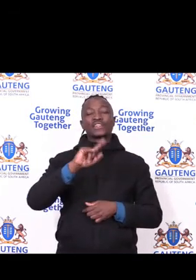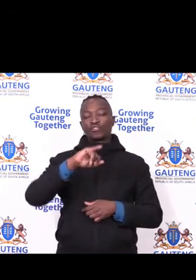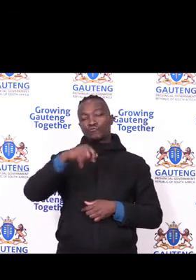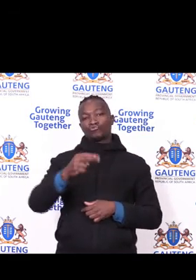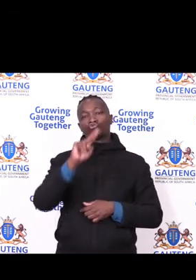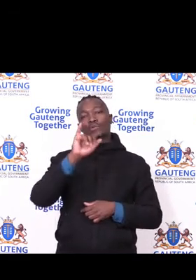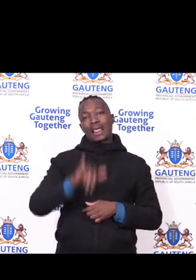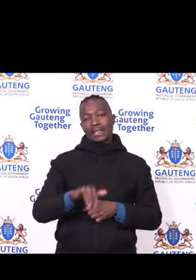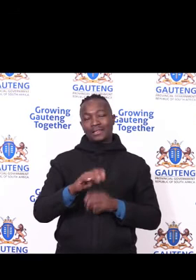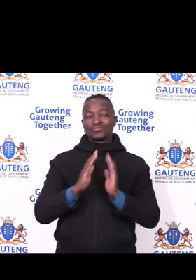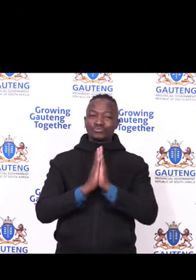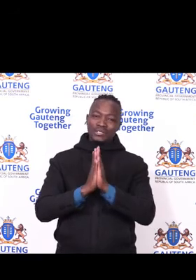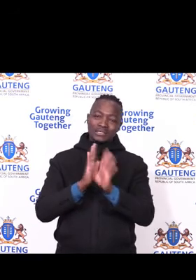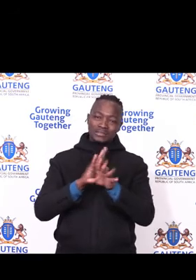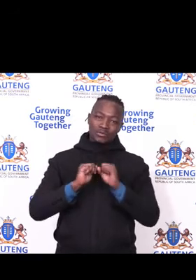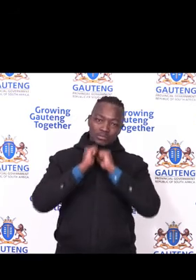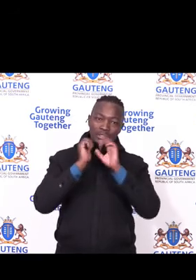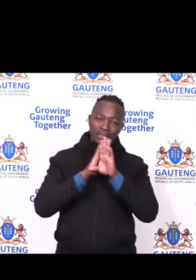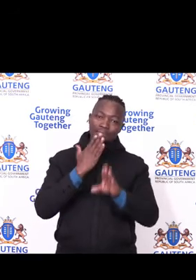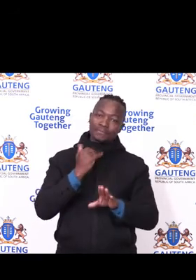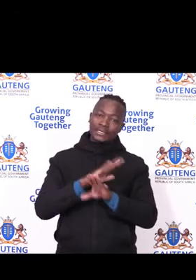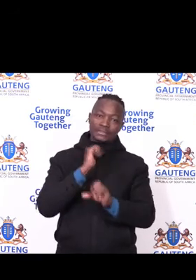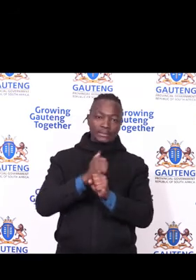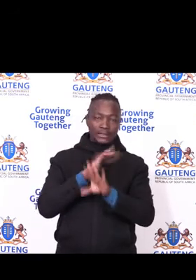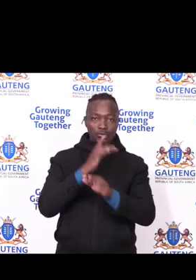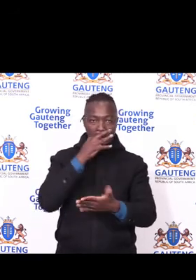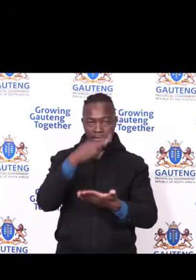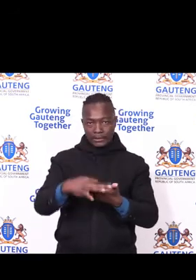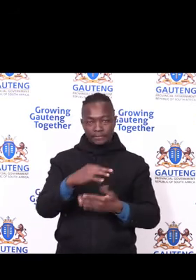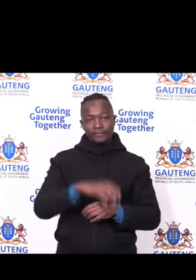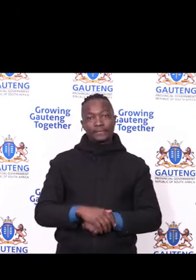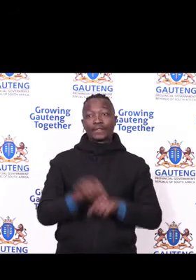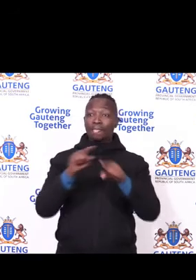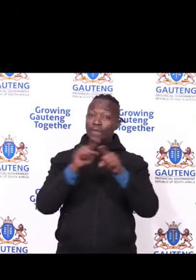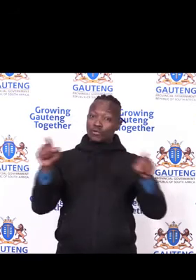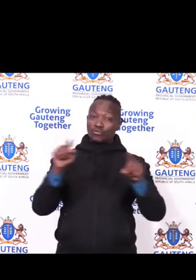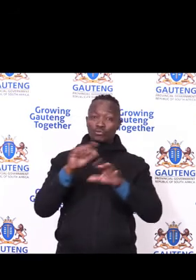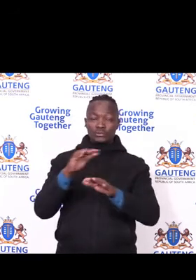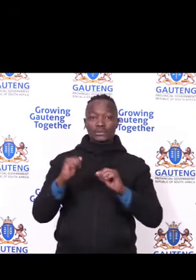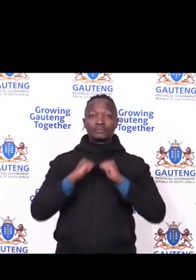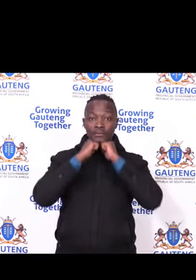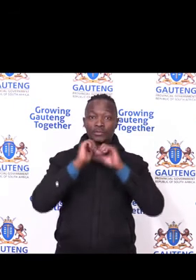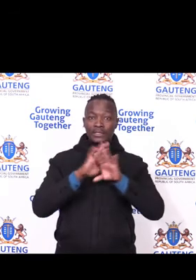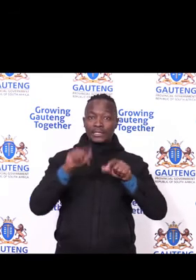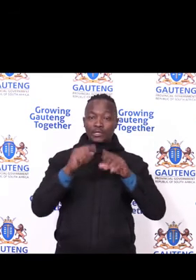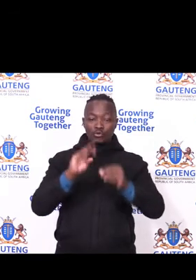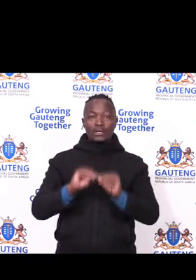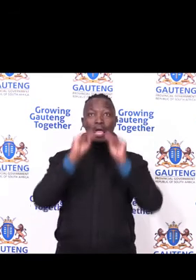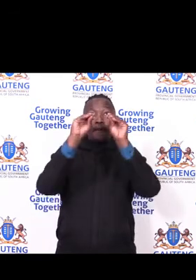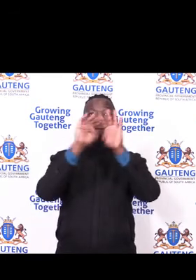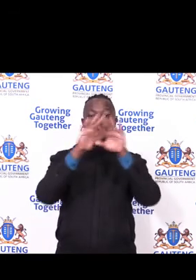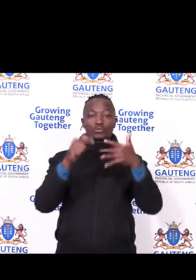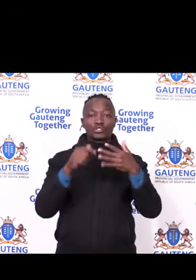urging parents to really make those applications. Those parents that cannot upload the documents, some of our schools have